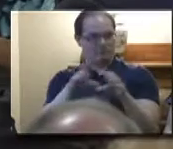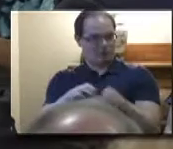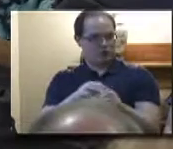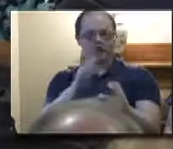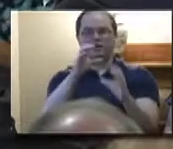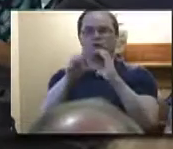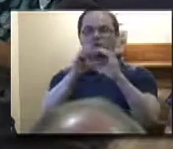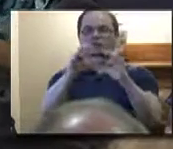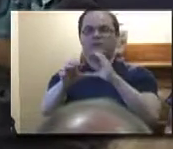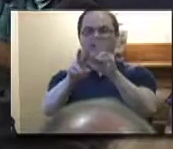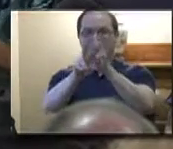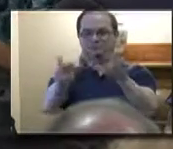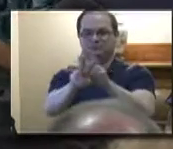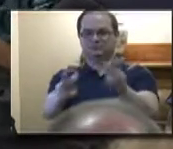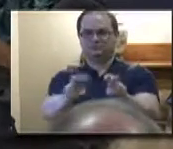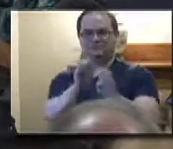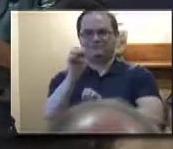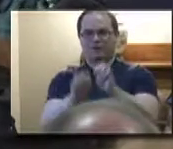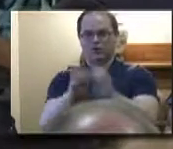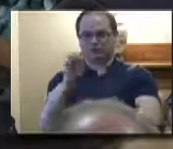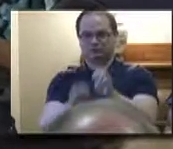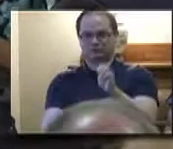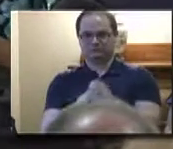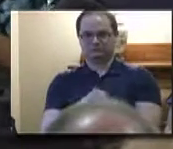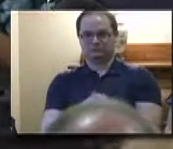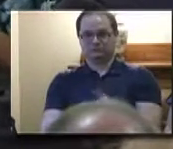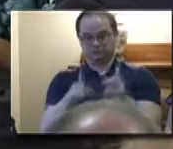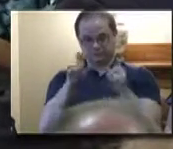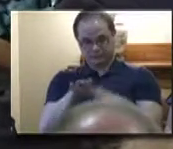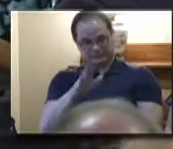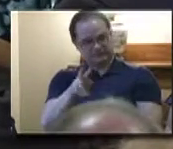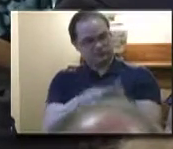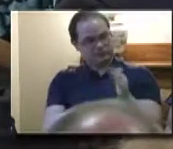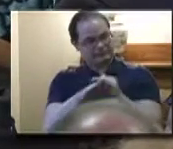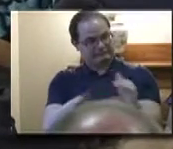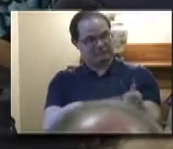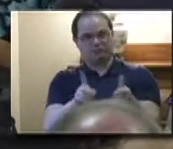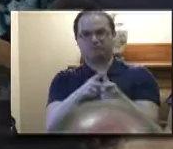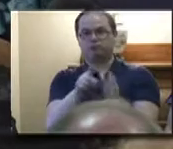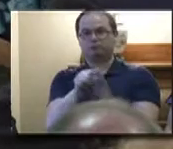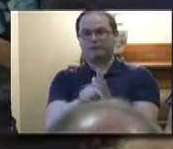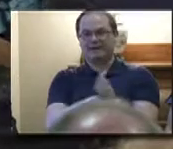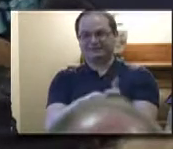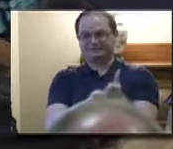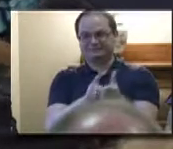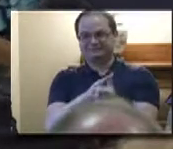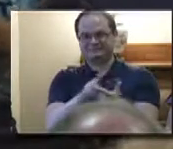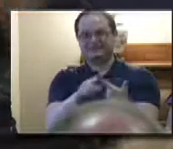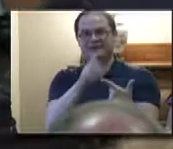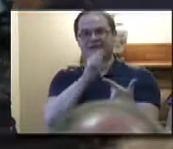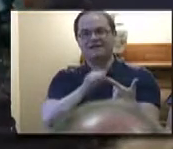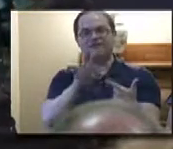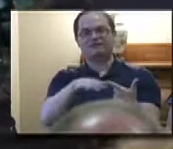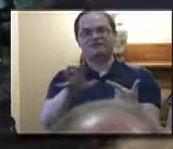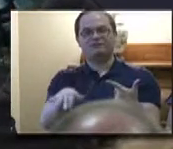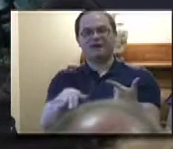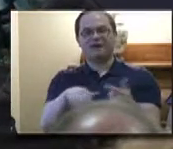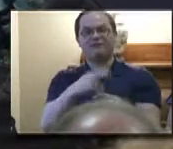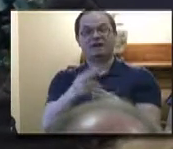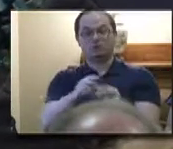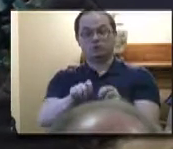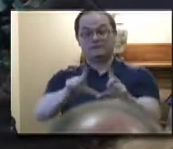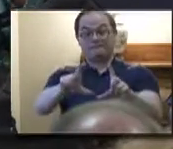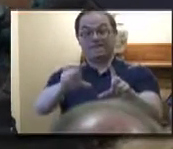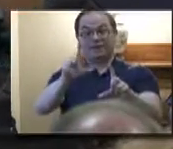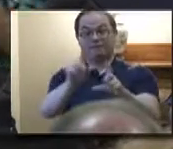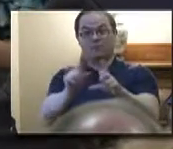do a communication evaluation. So I tested his reading level. It was first grade, 55. I had to use big